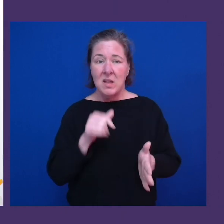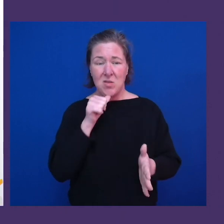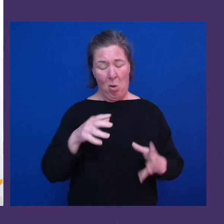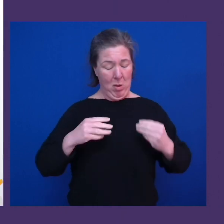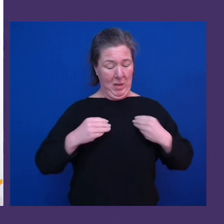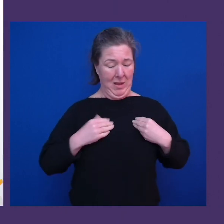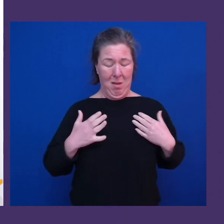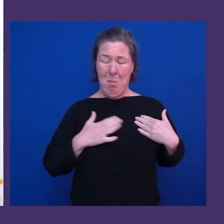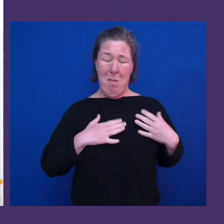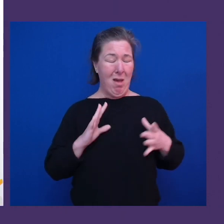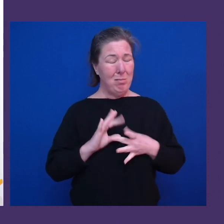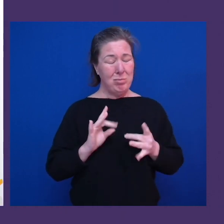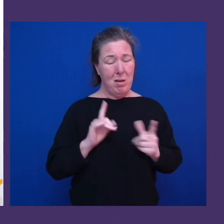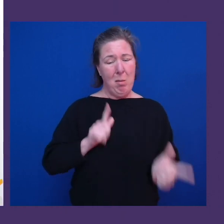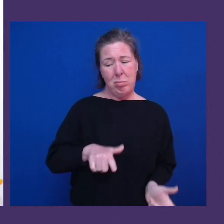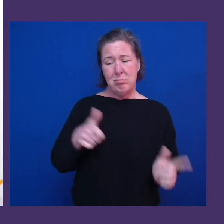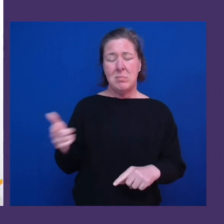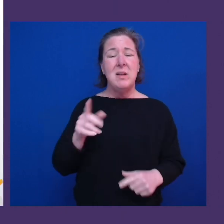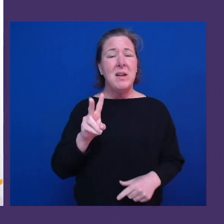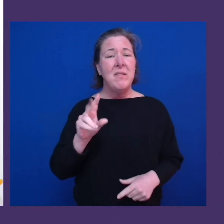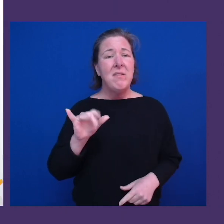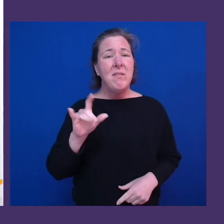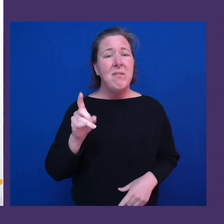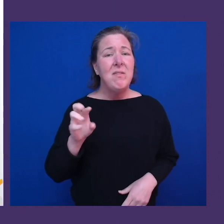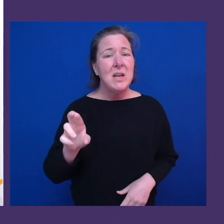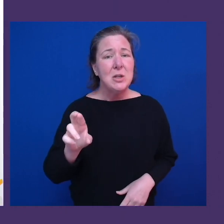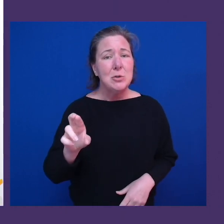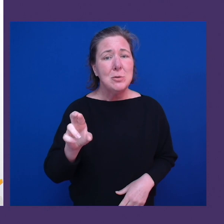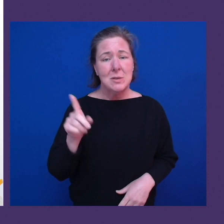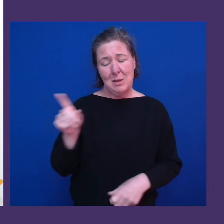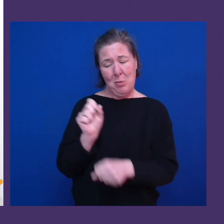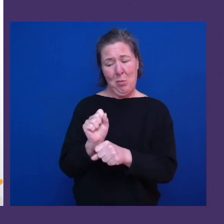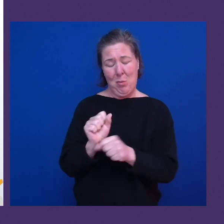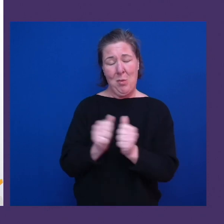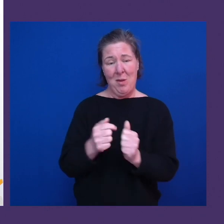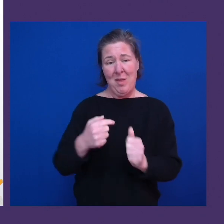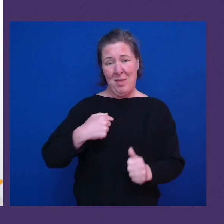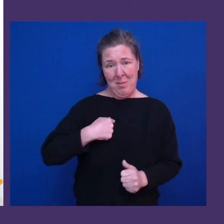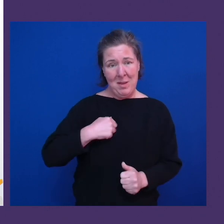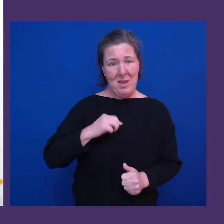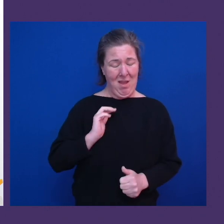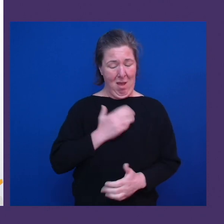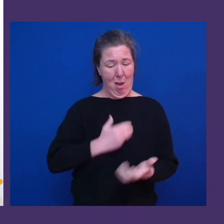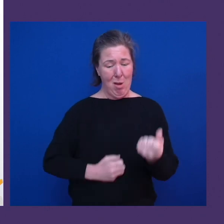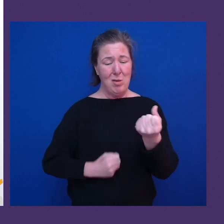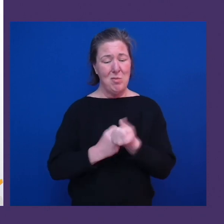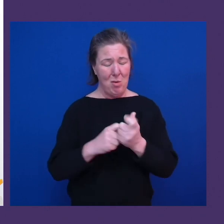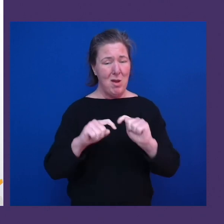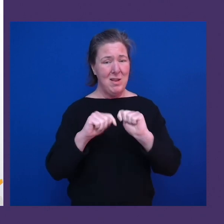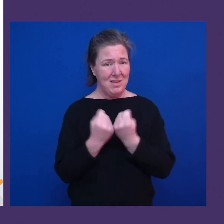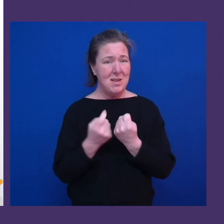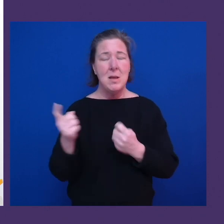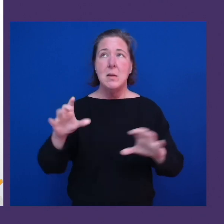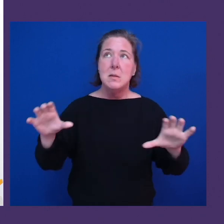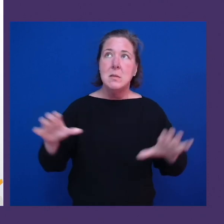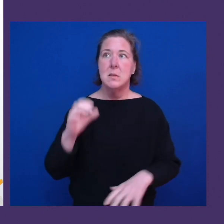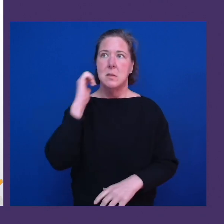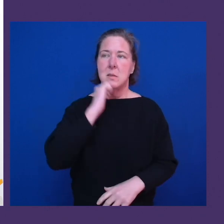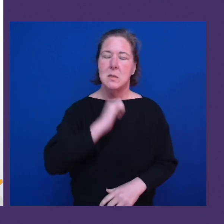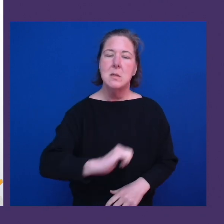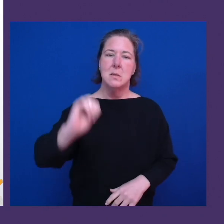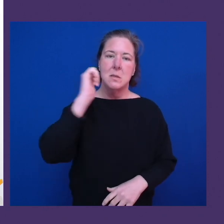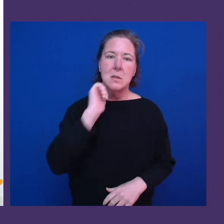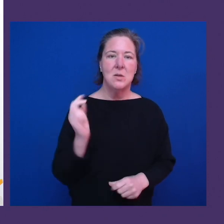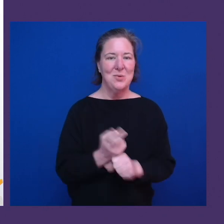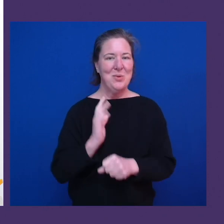I'm going to hand it over to my colleague Victor now. He works with me in our support team, and he does his job every day using one of our